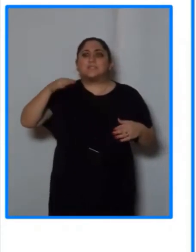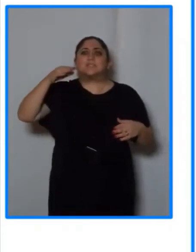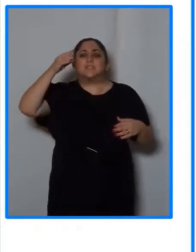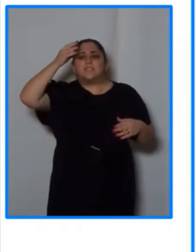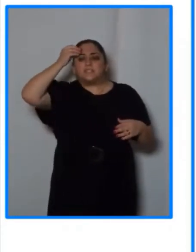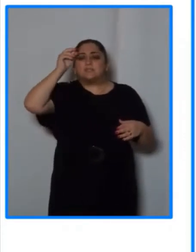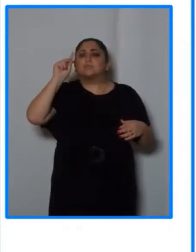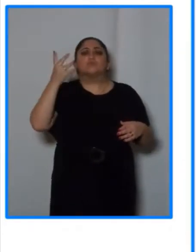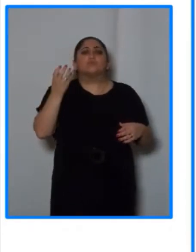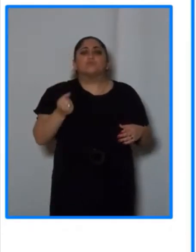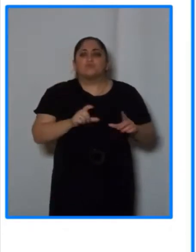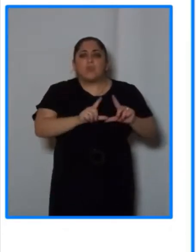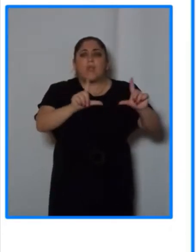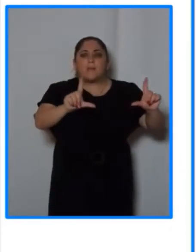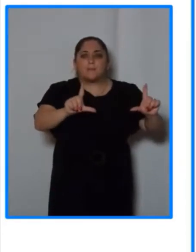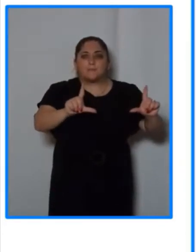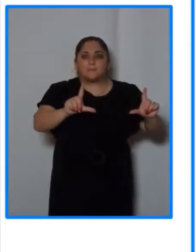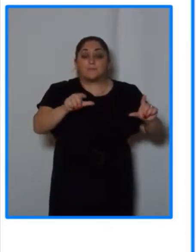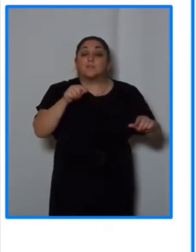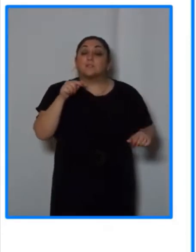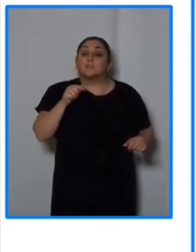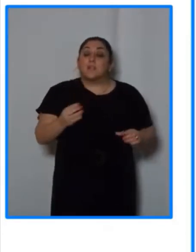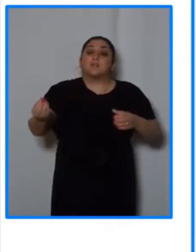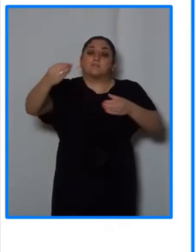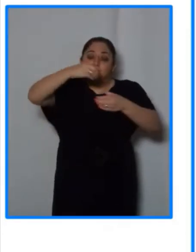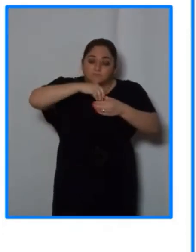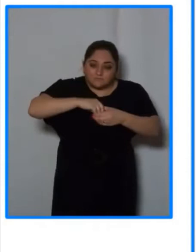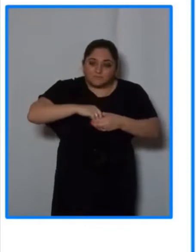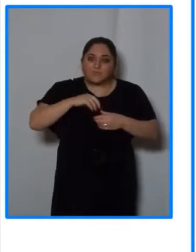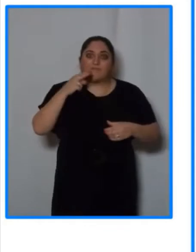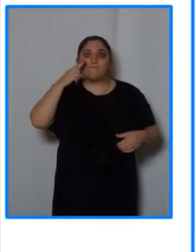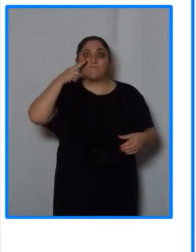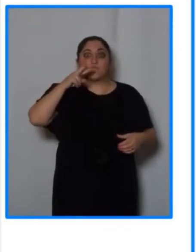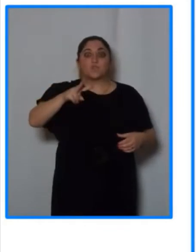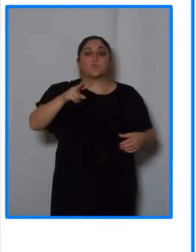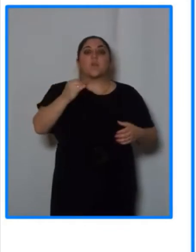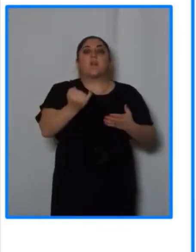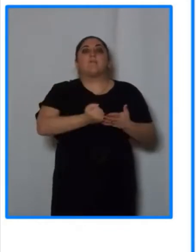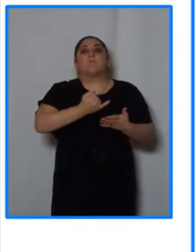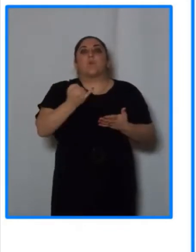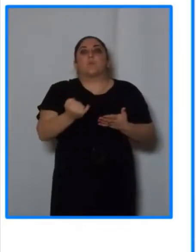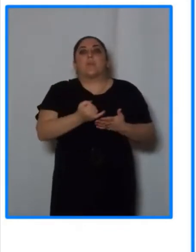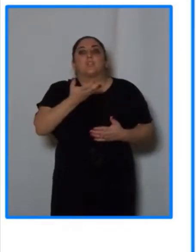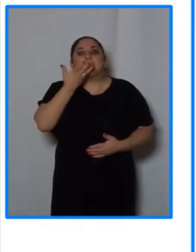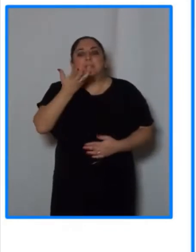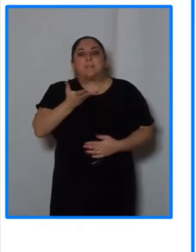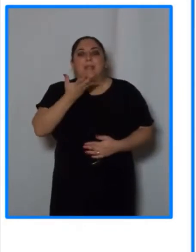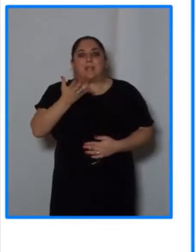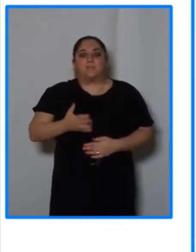about. Also, this behavior needs to be implemented for any visual content, for instance, video elements.